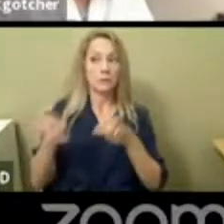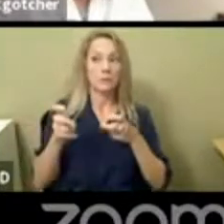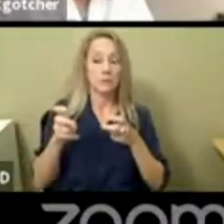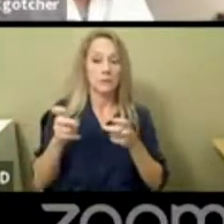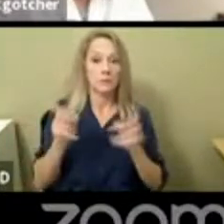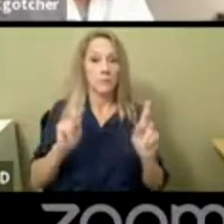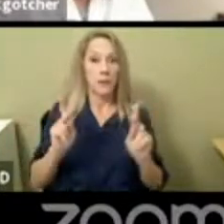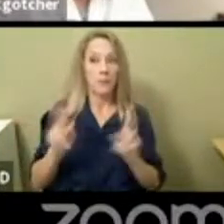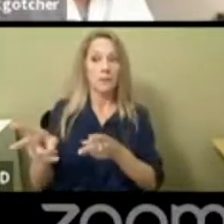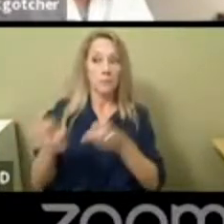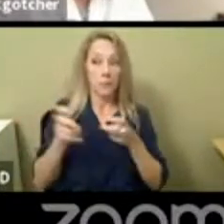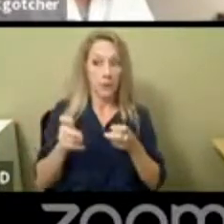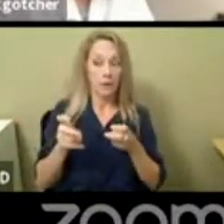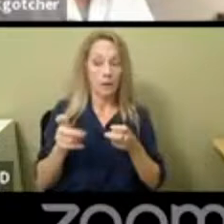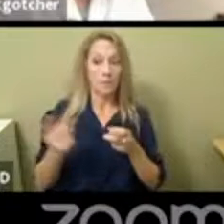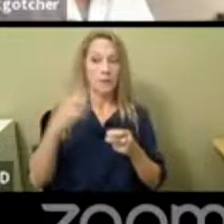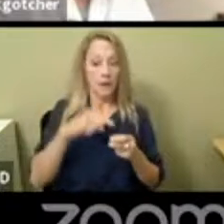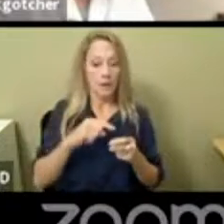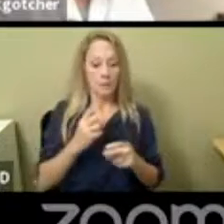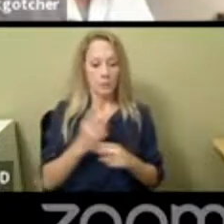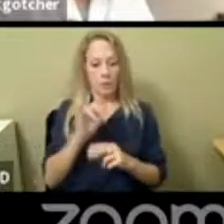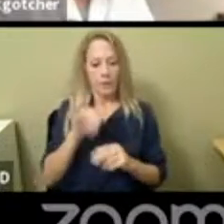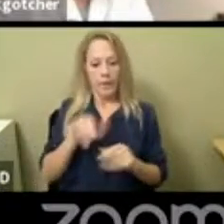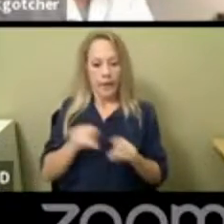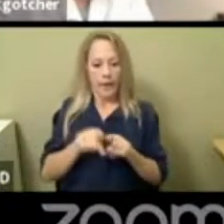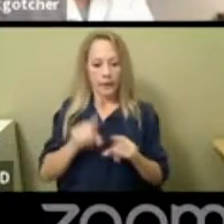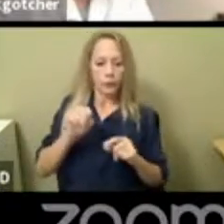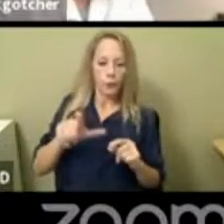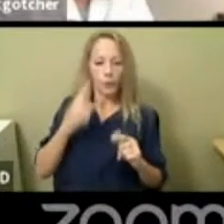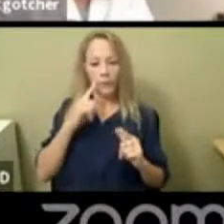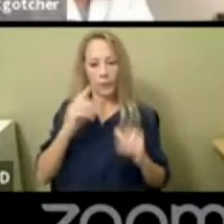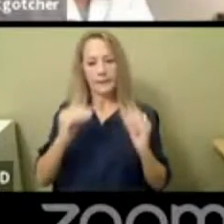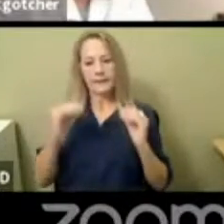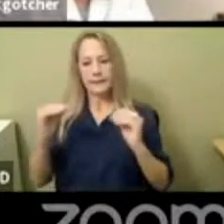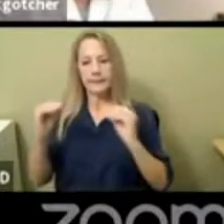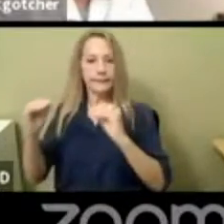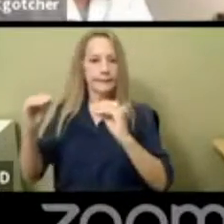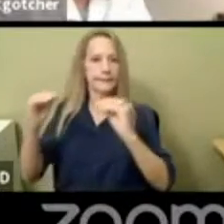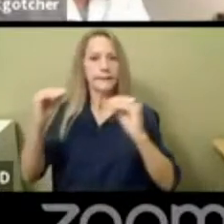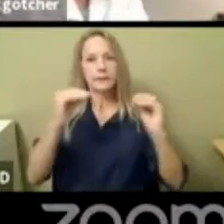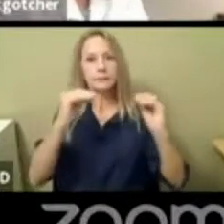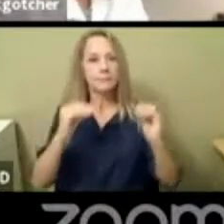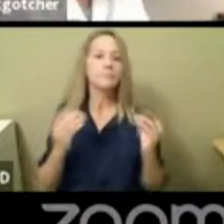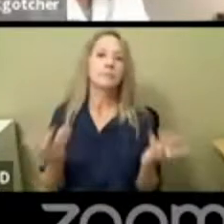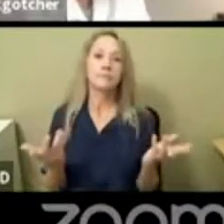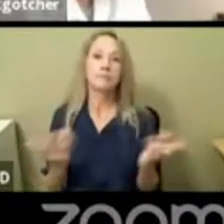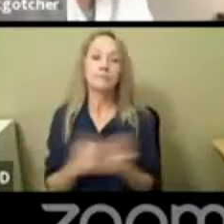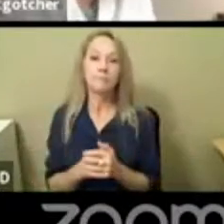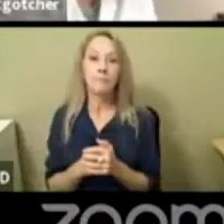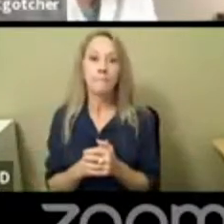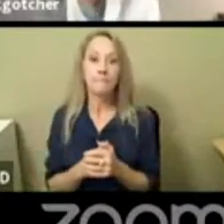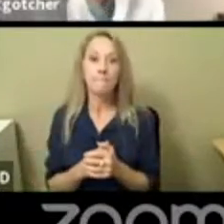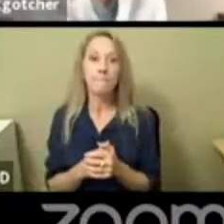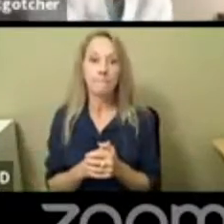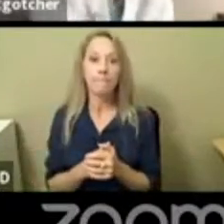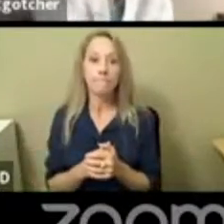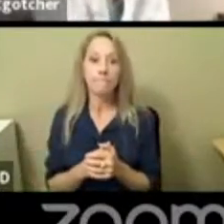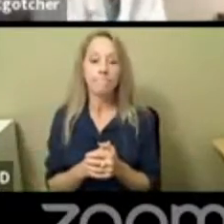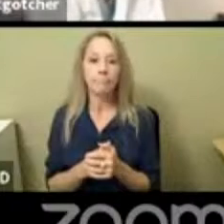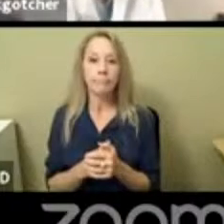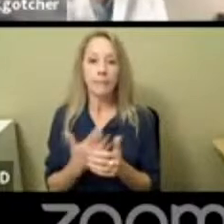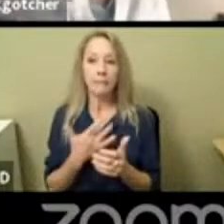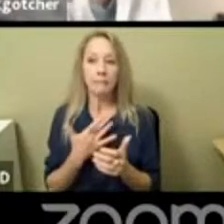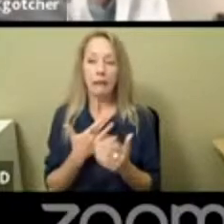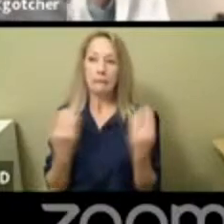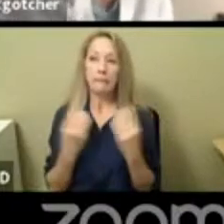So that in combination with, I'm not convinced the public forum is the way